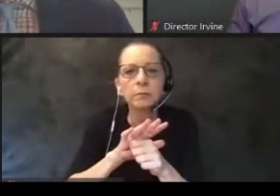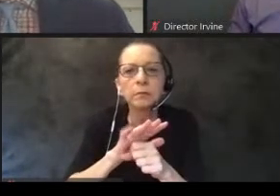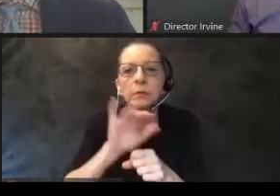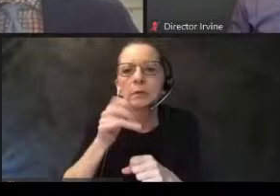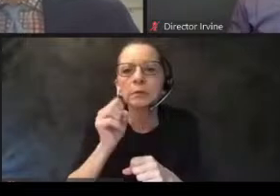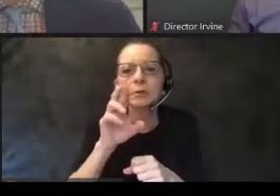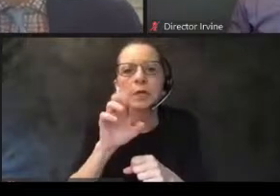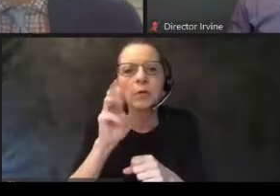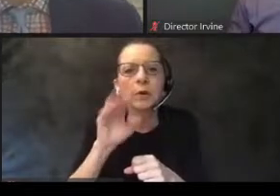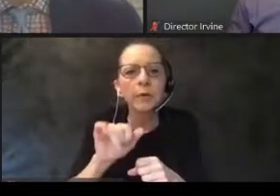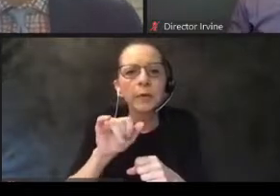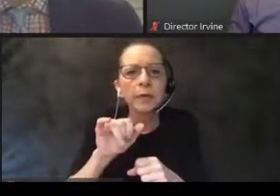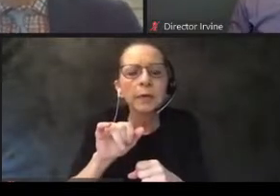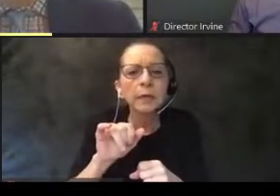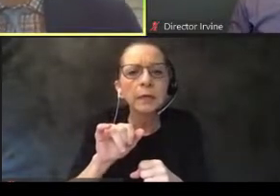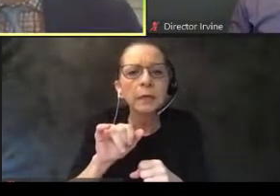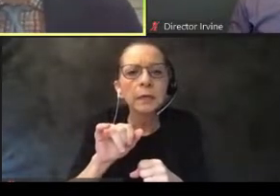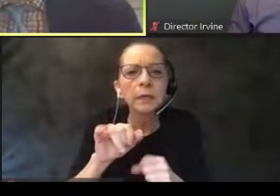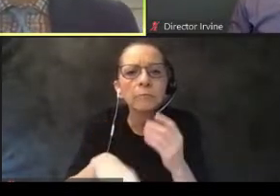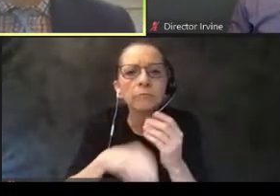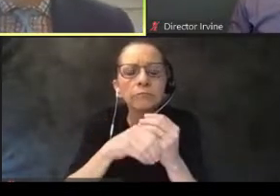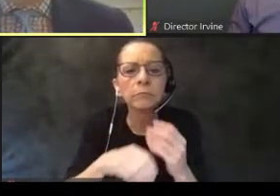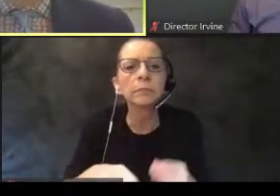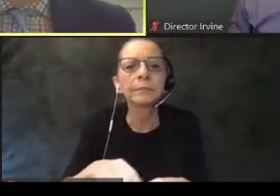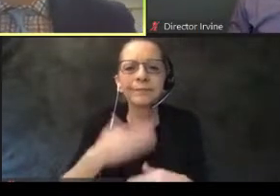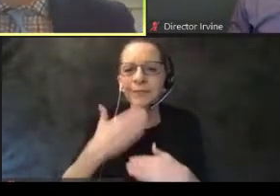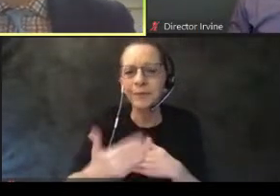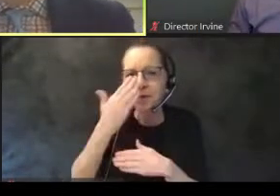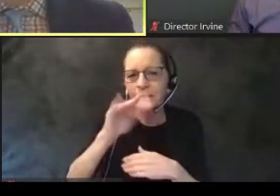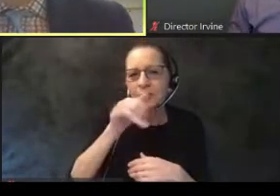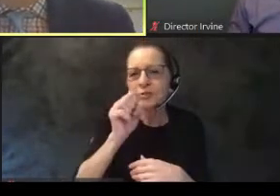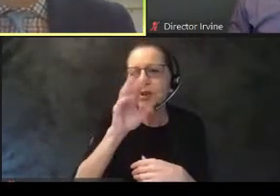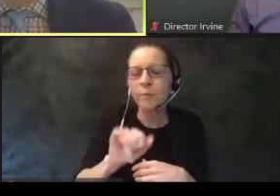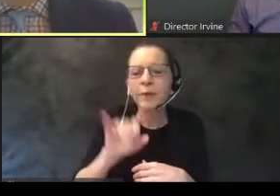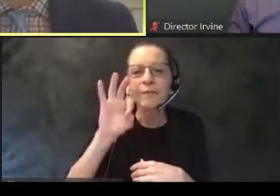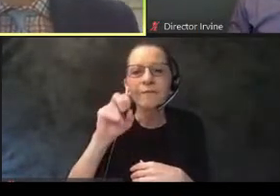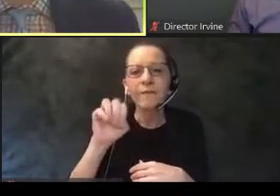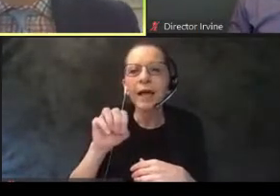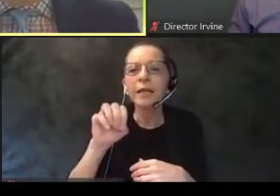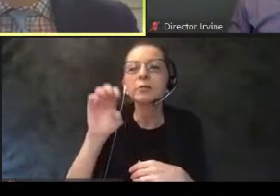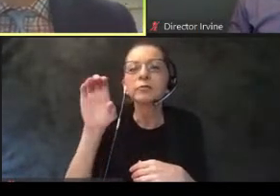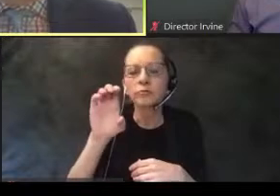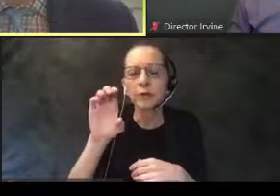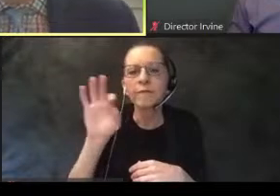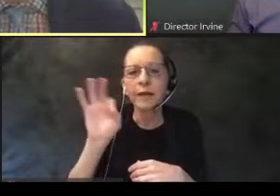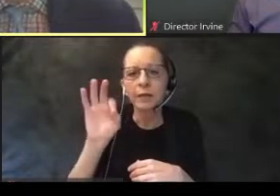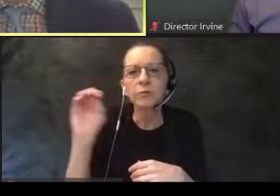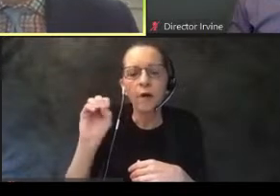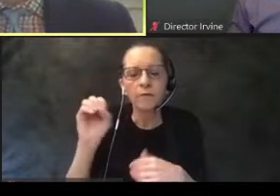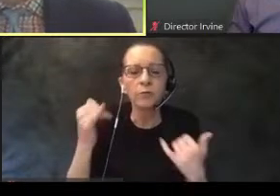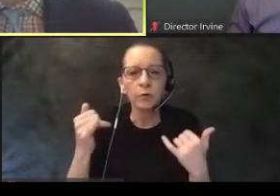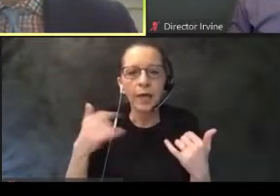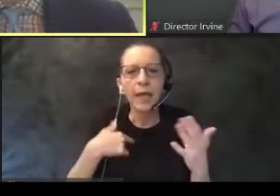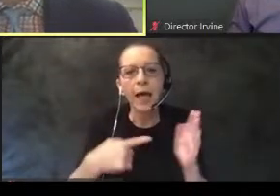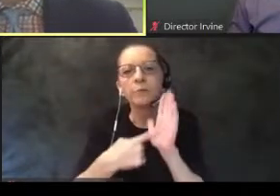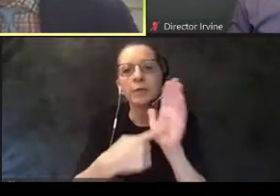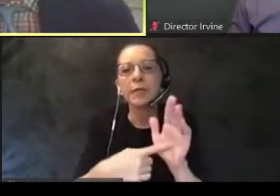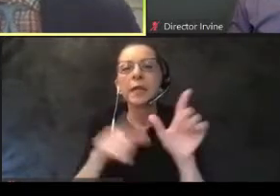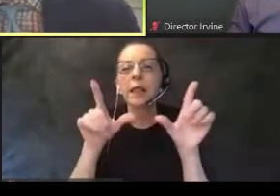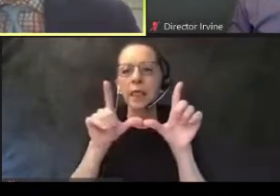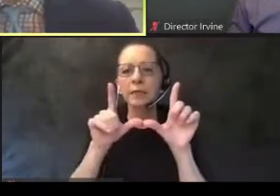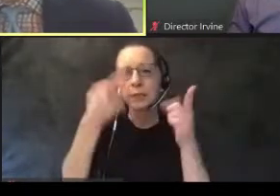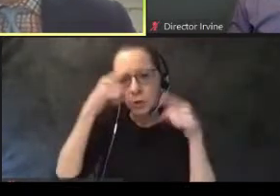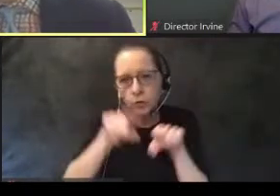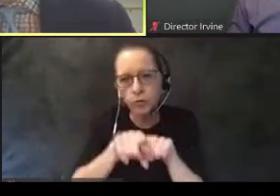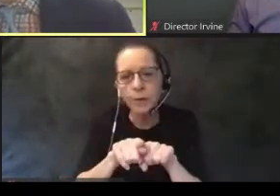and Michelle Cura. Thank you. Good morning, I'm Jeremy Fine, your Chief Financial Officer, and today I present for your consideration a license